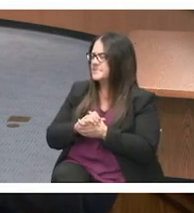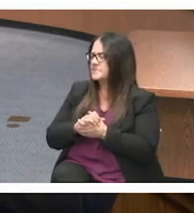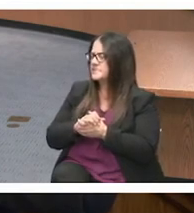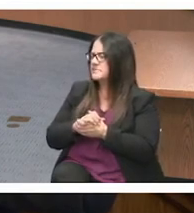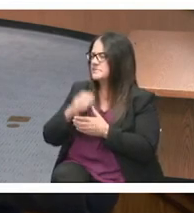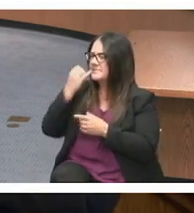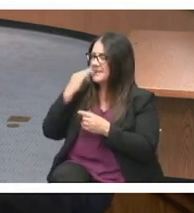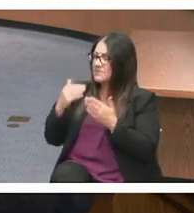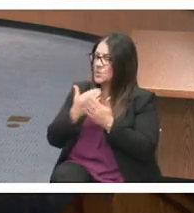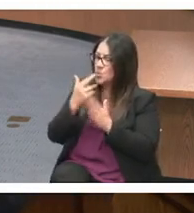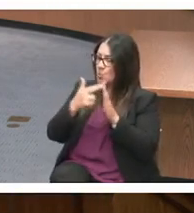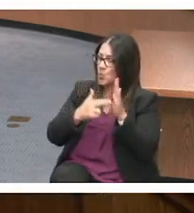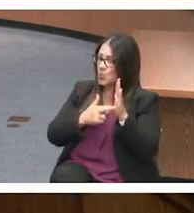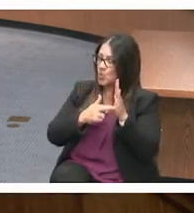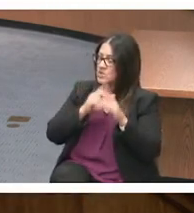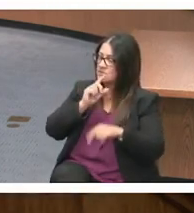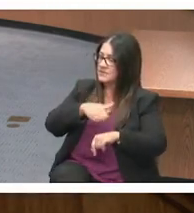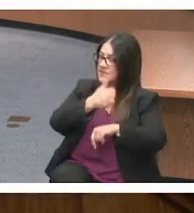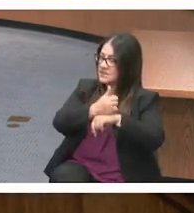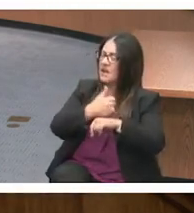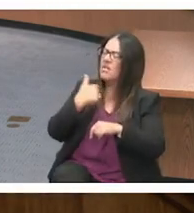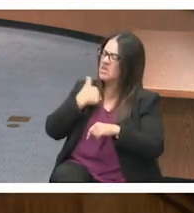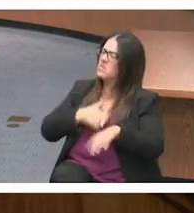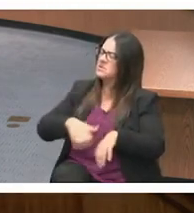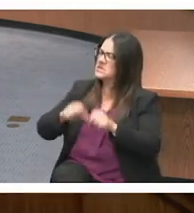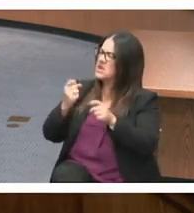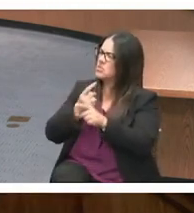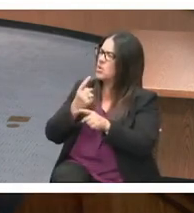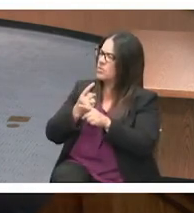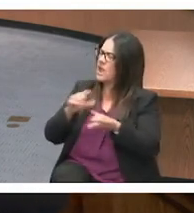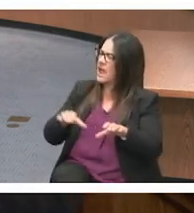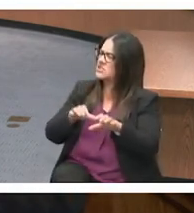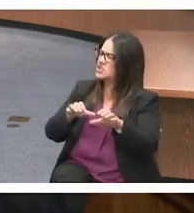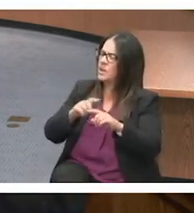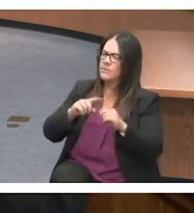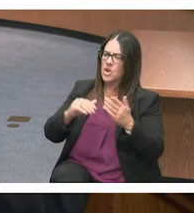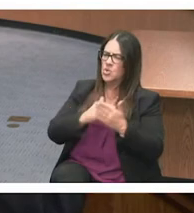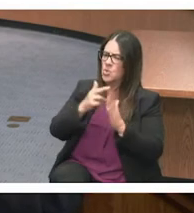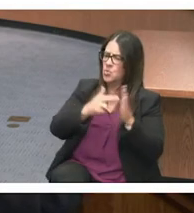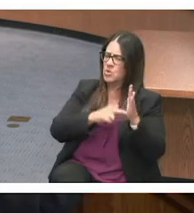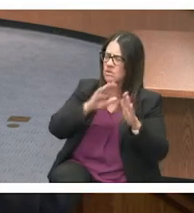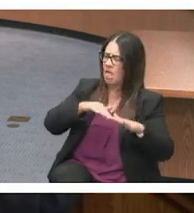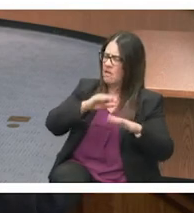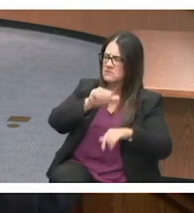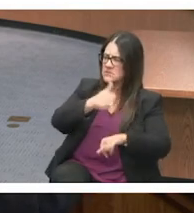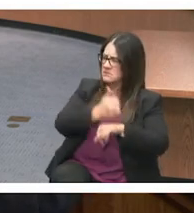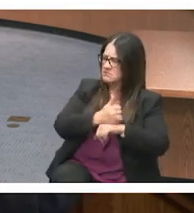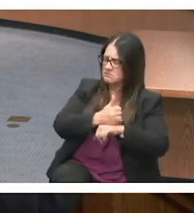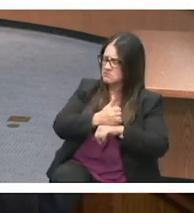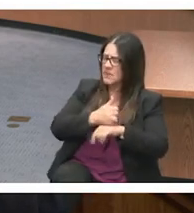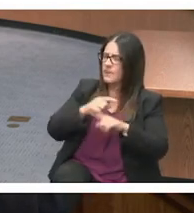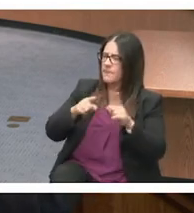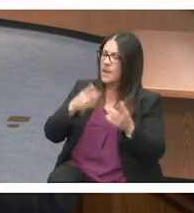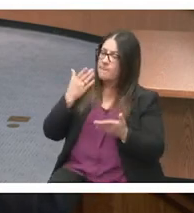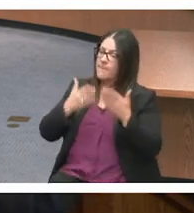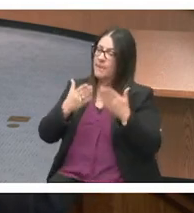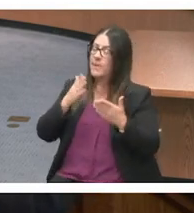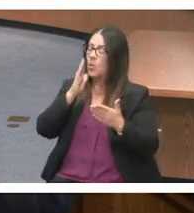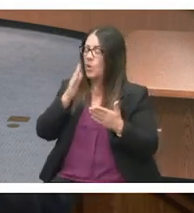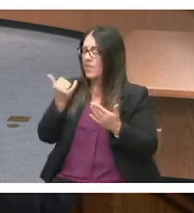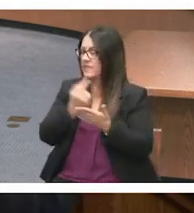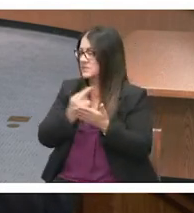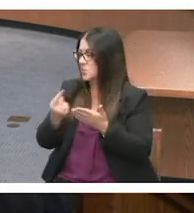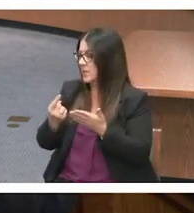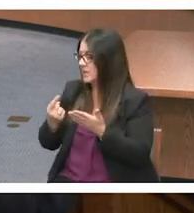if the new rules are put into place, we would take appropriate action. The new rules have not been put into place yet. Presumably, they may be put into place this